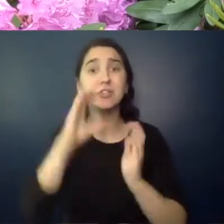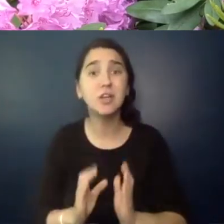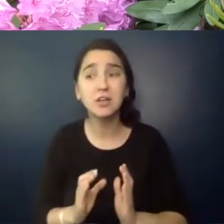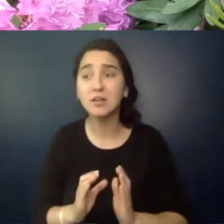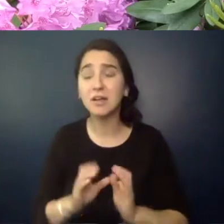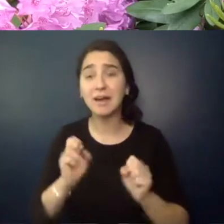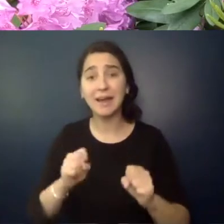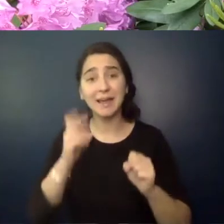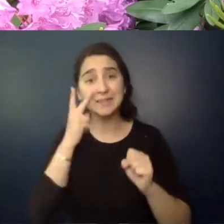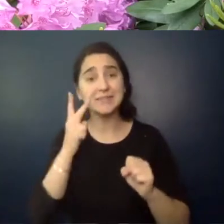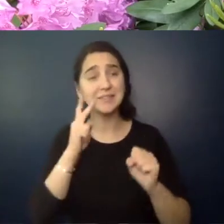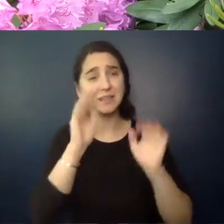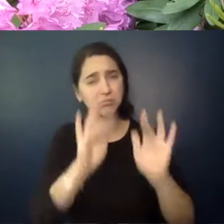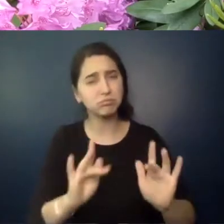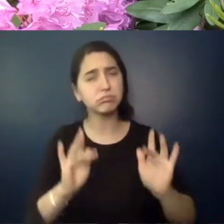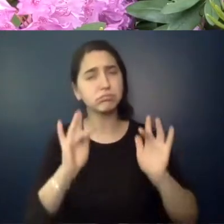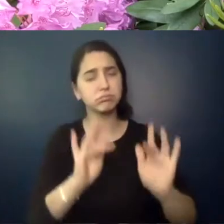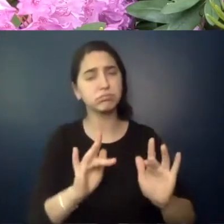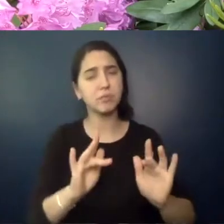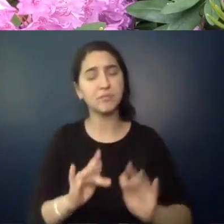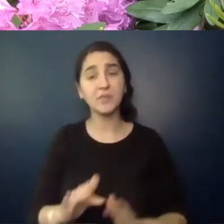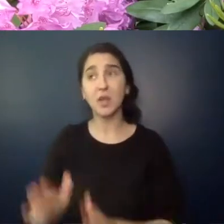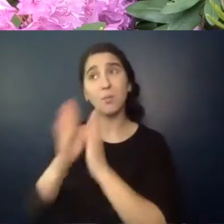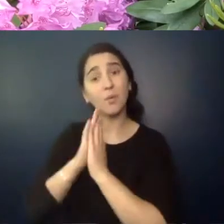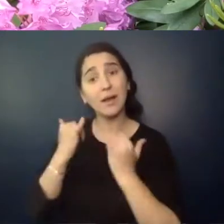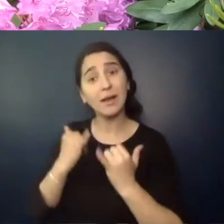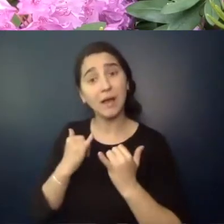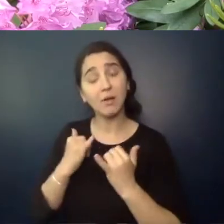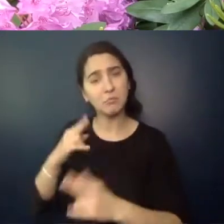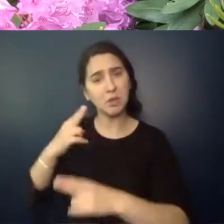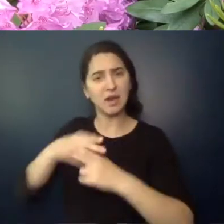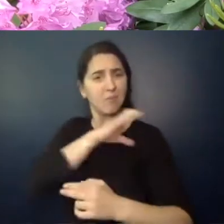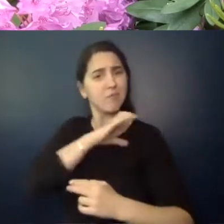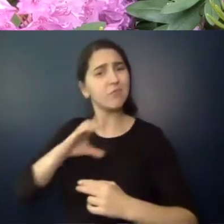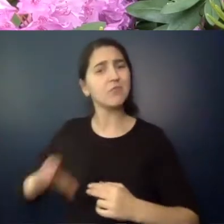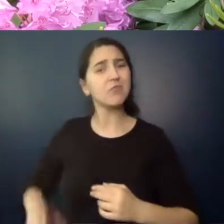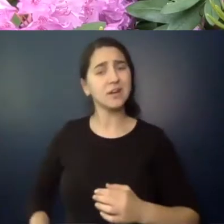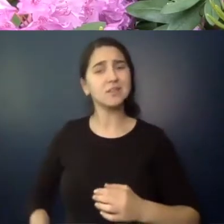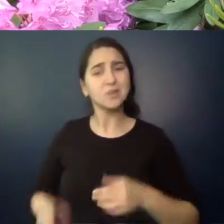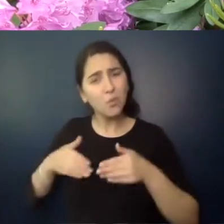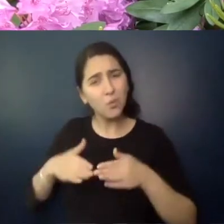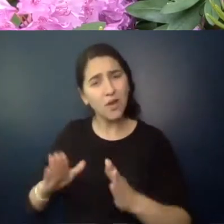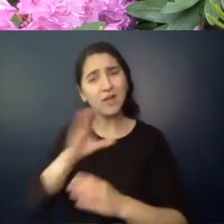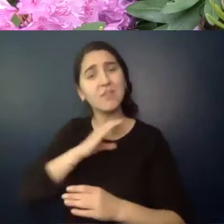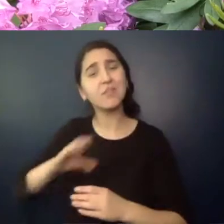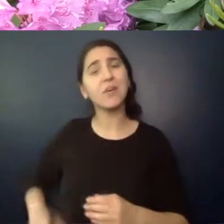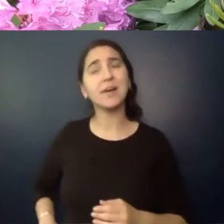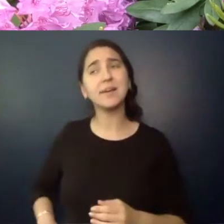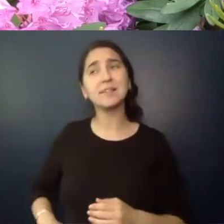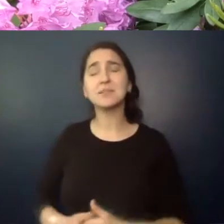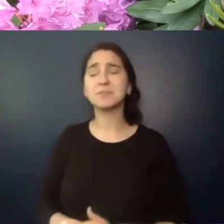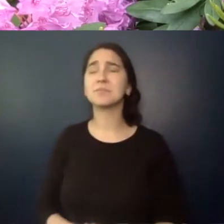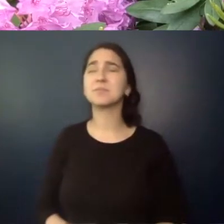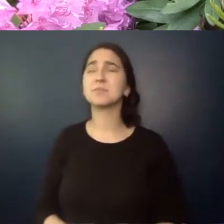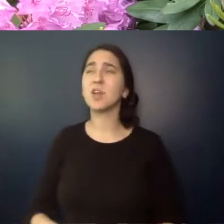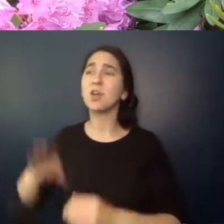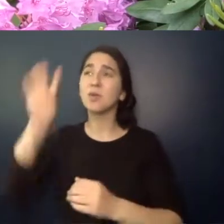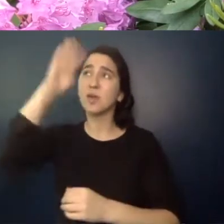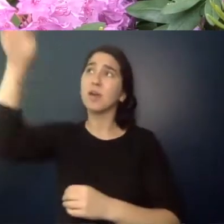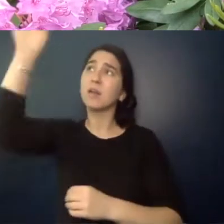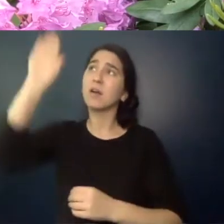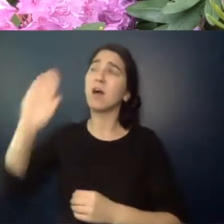the immigrant, and the stranger. We pray in the name of Christ and in the way of Christ,